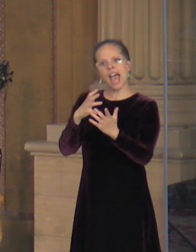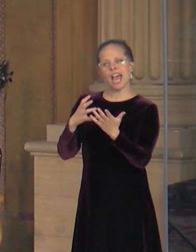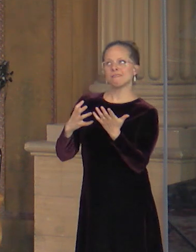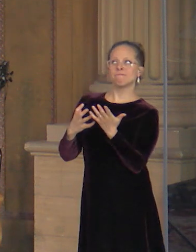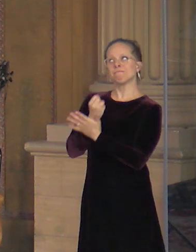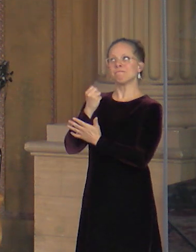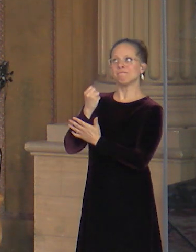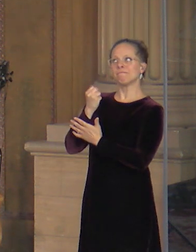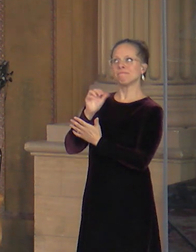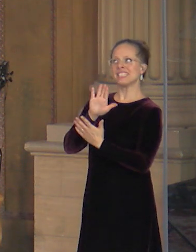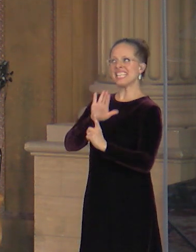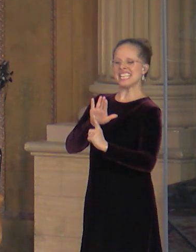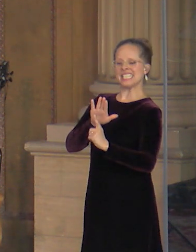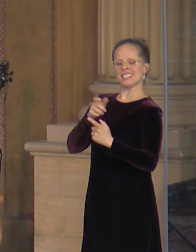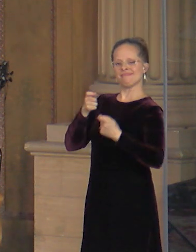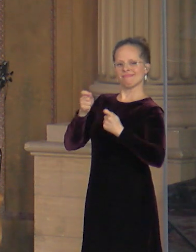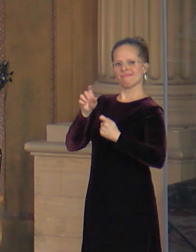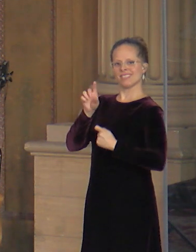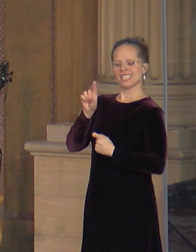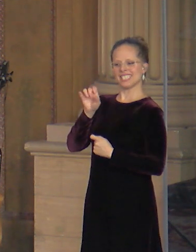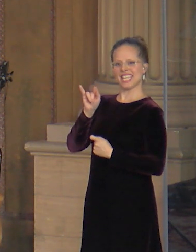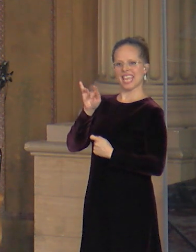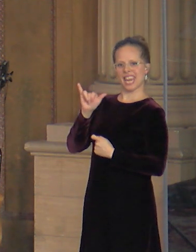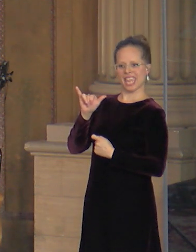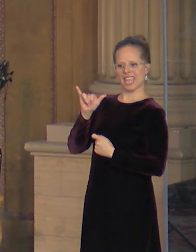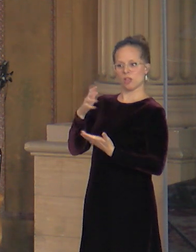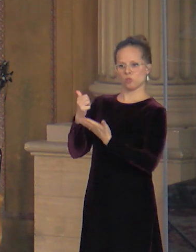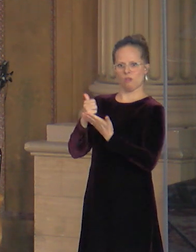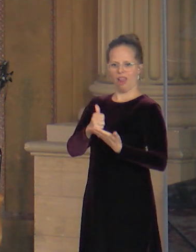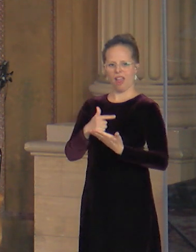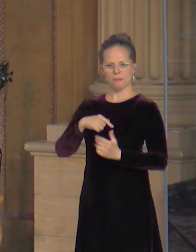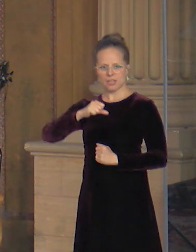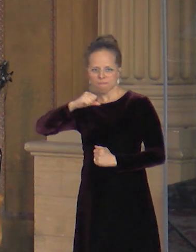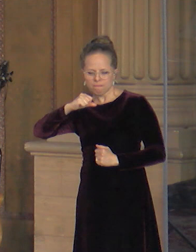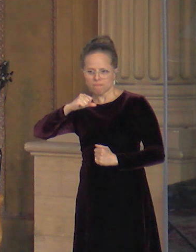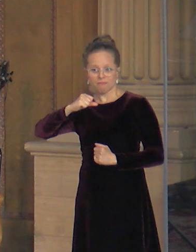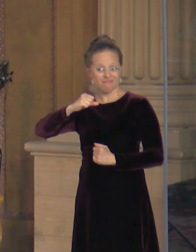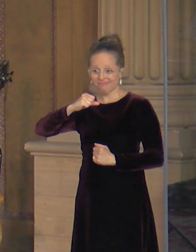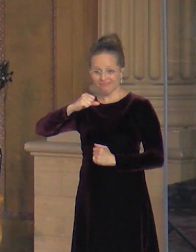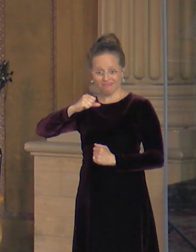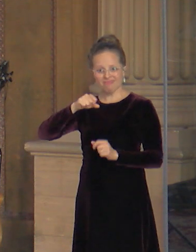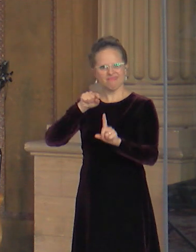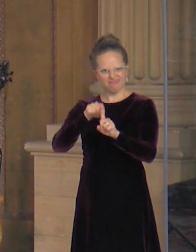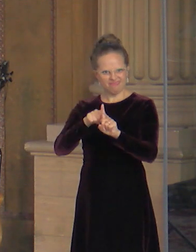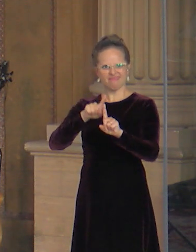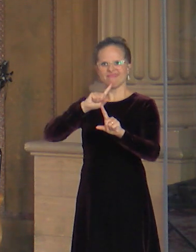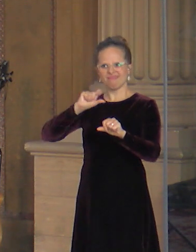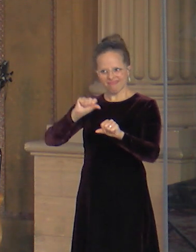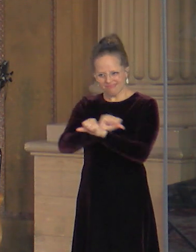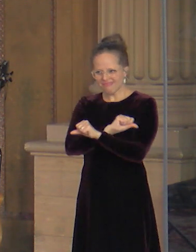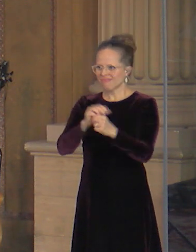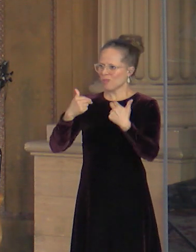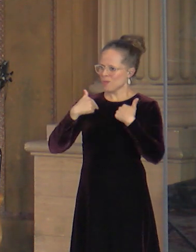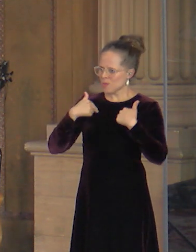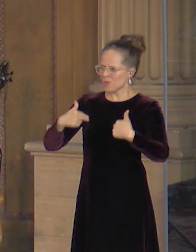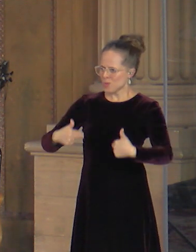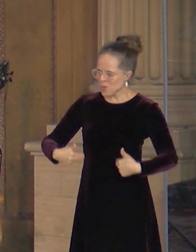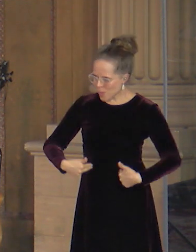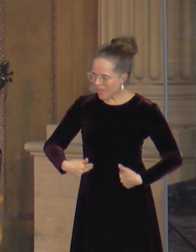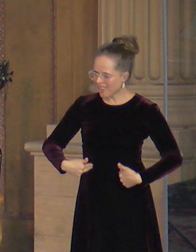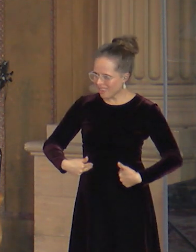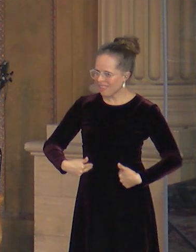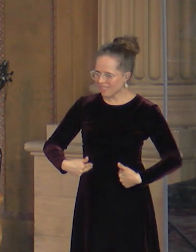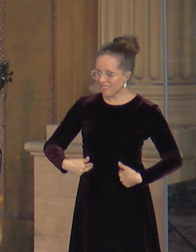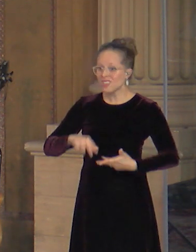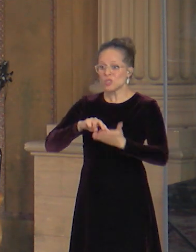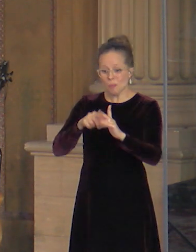true God and his deity didn't make him less human and and he never became less divine but because he was truly human he was